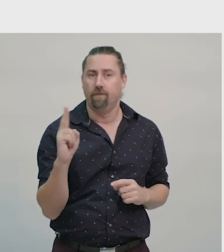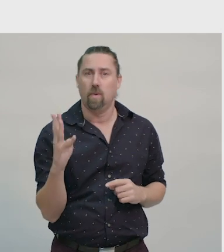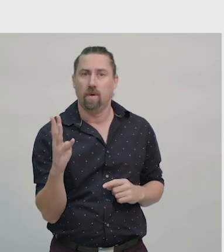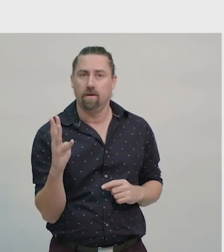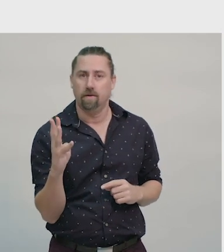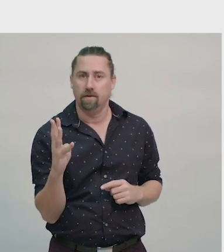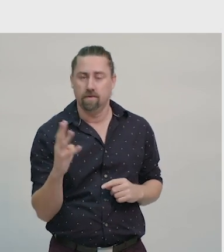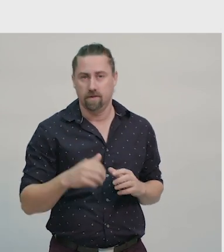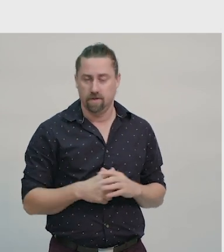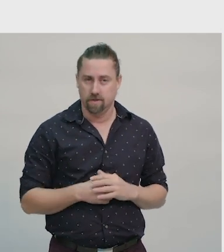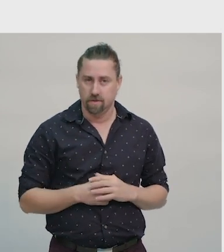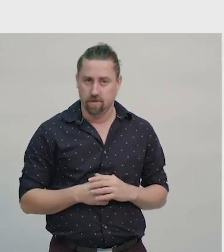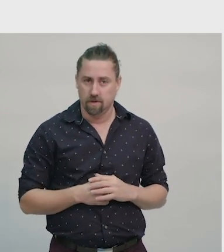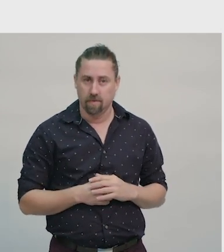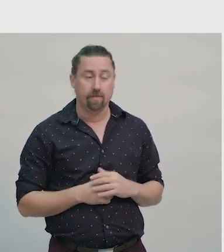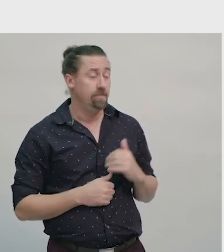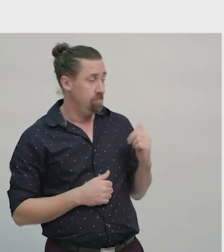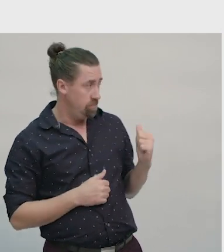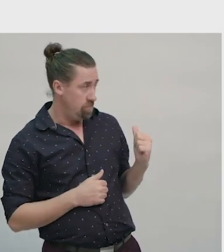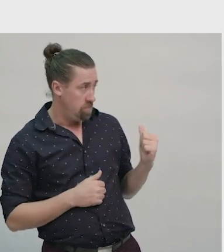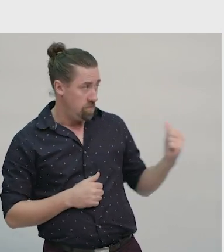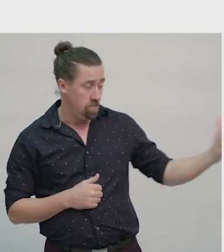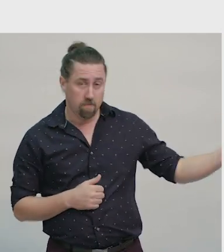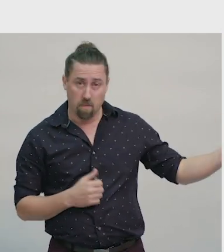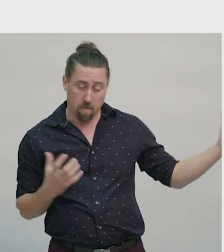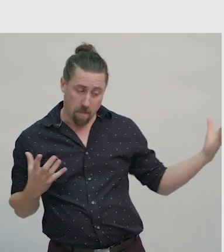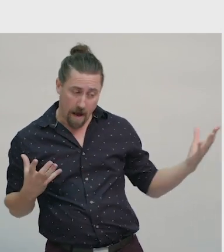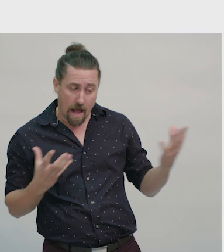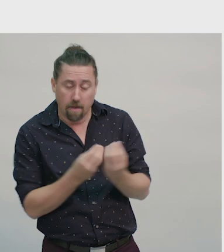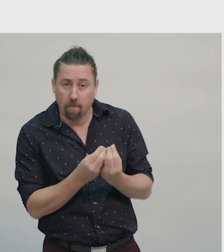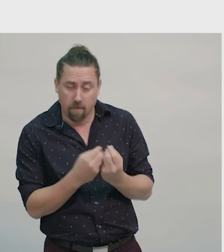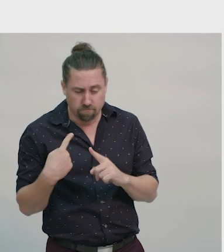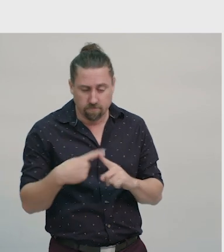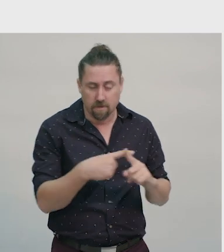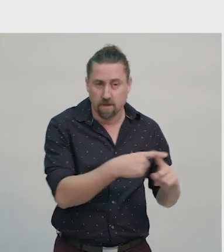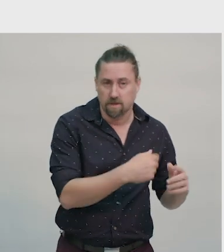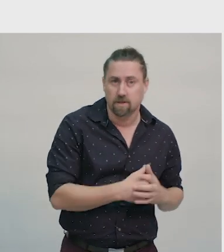is 24. We recombine the parts to find the total.